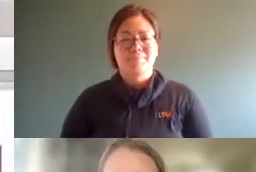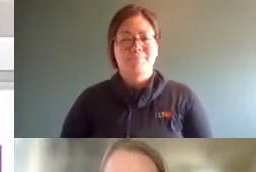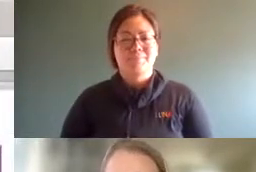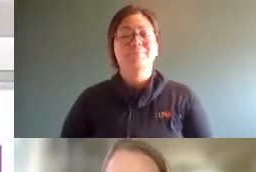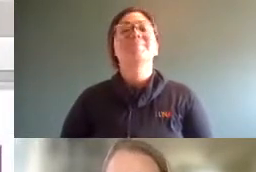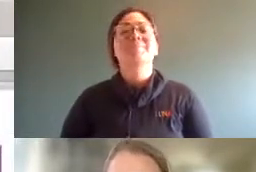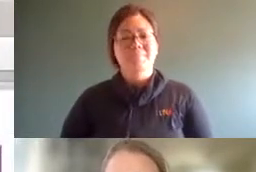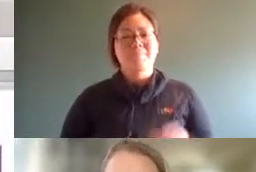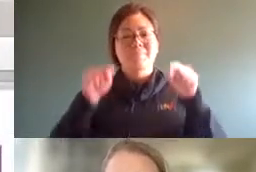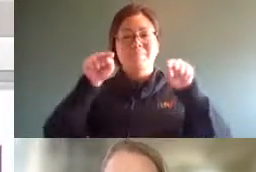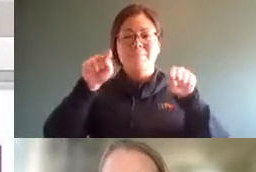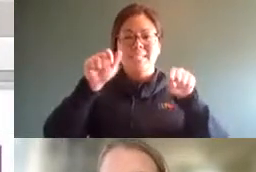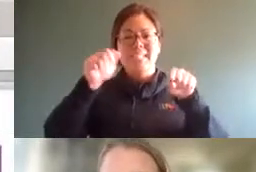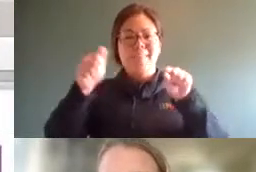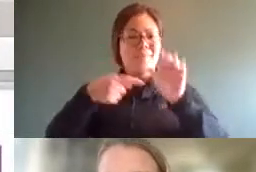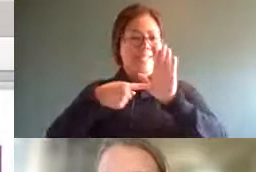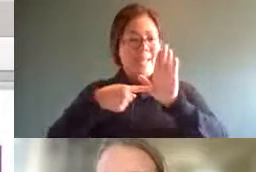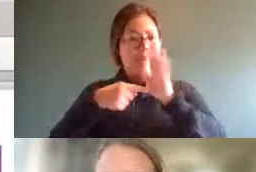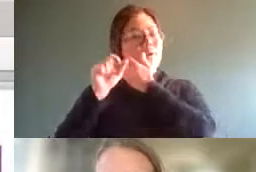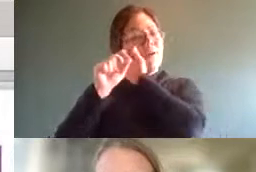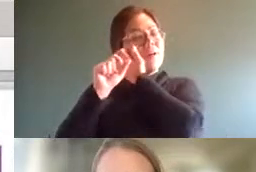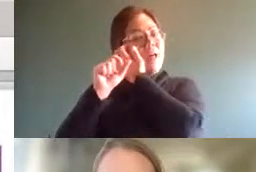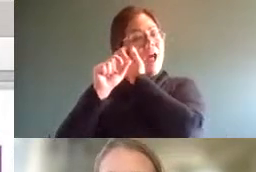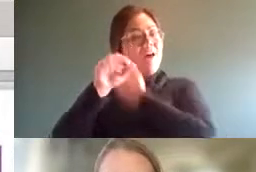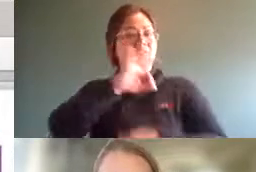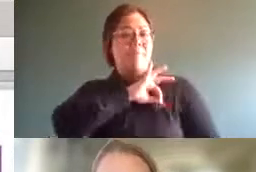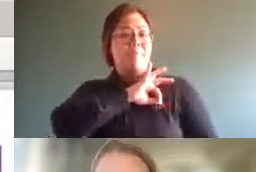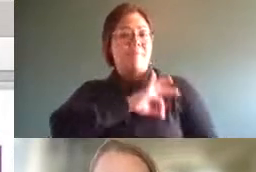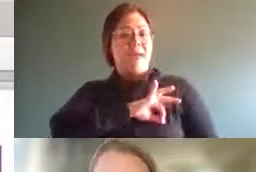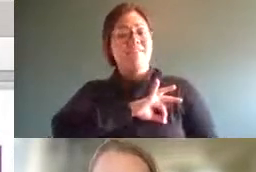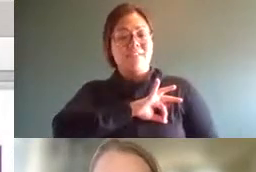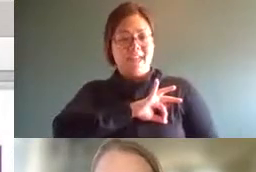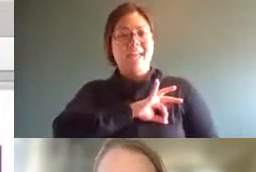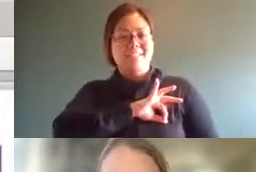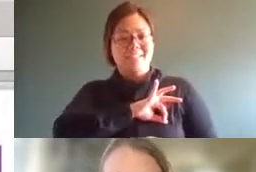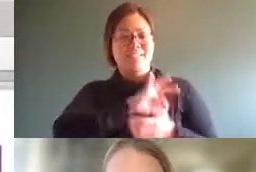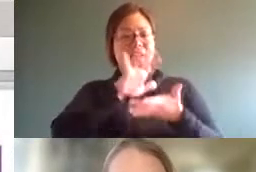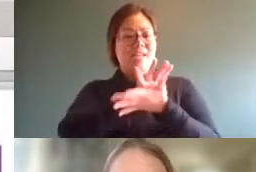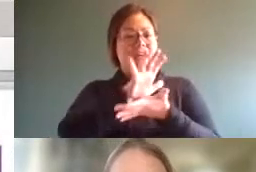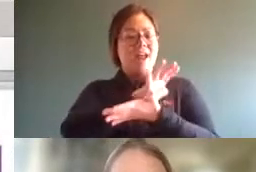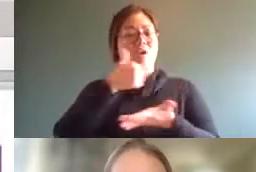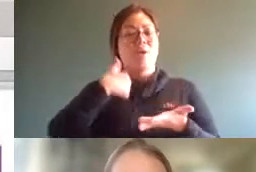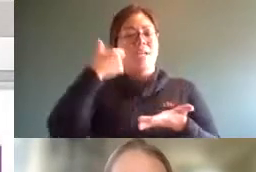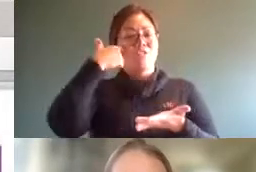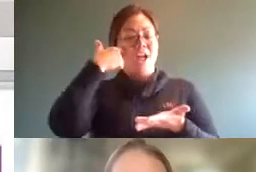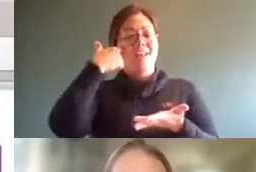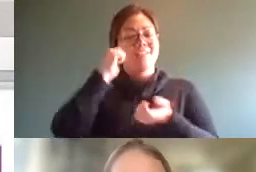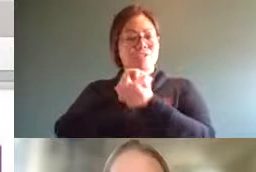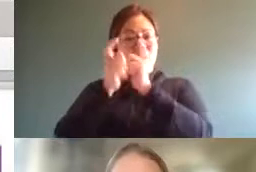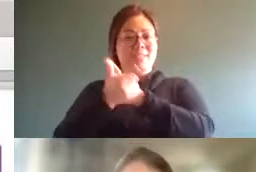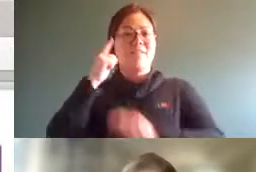This is just an example of a benefits guide that we recently translated for Sunset.